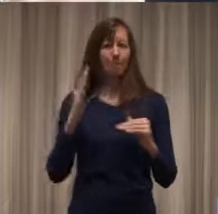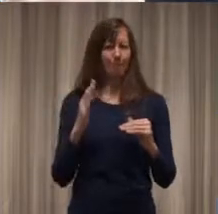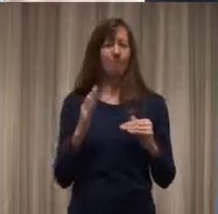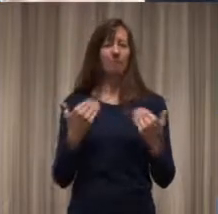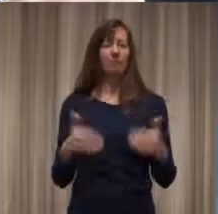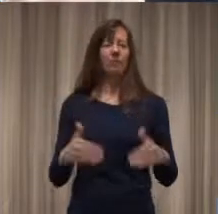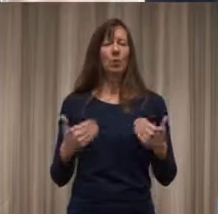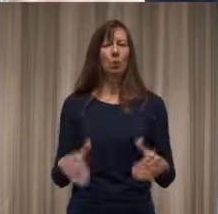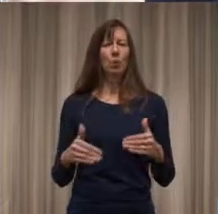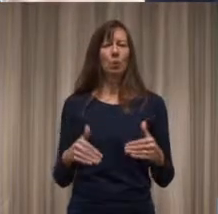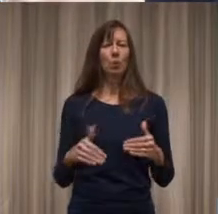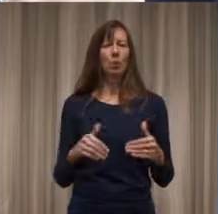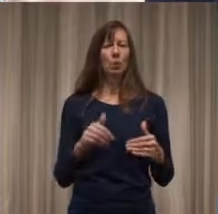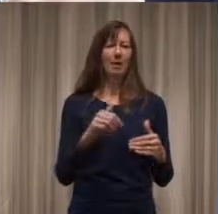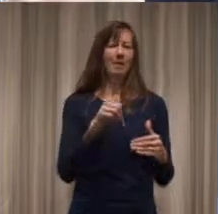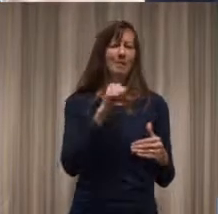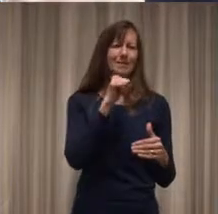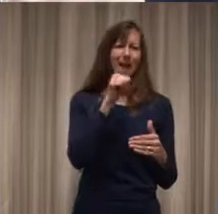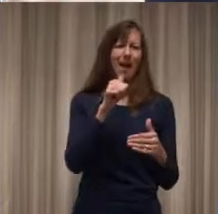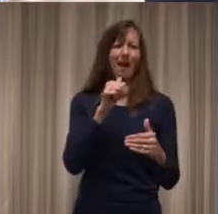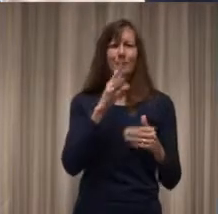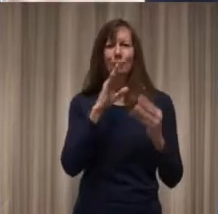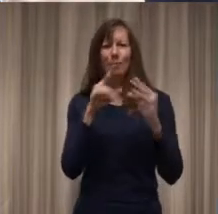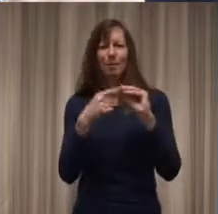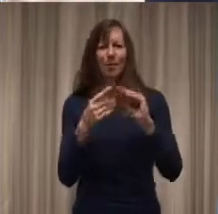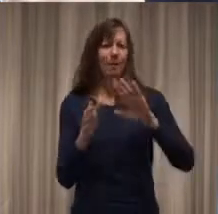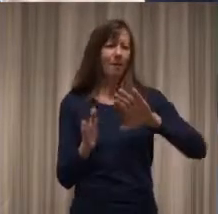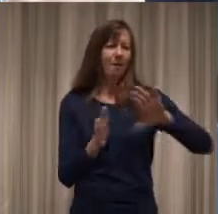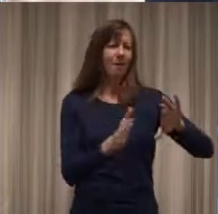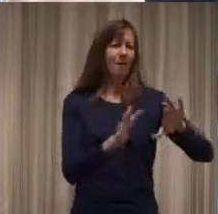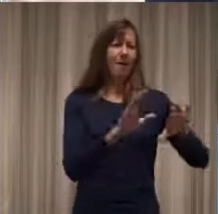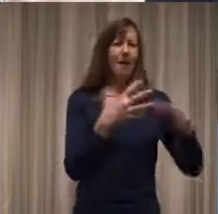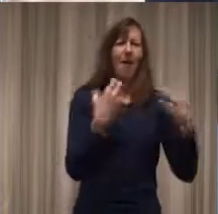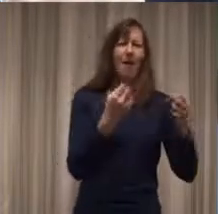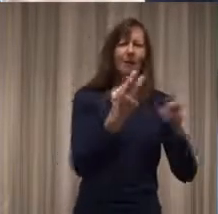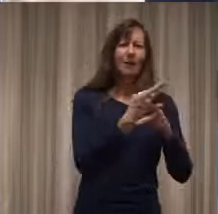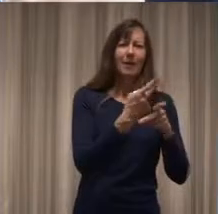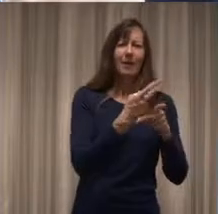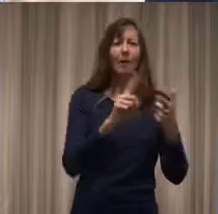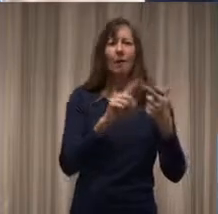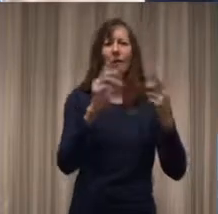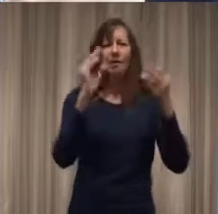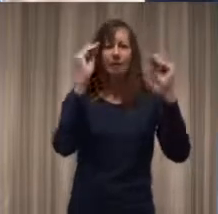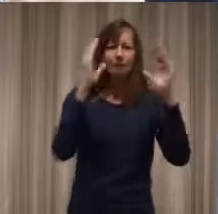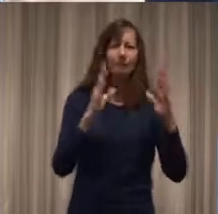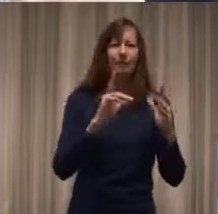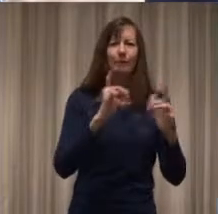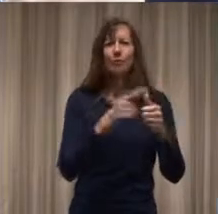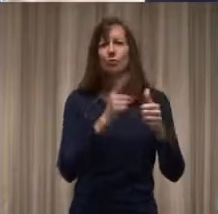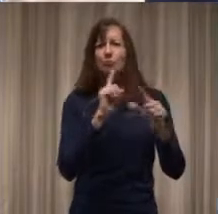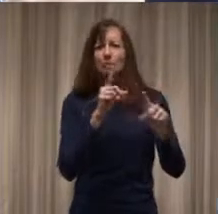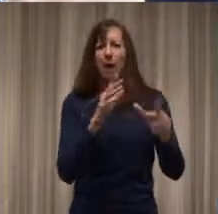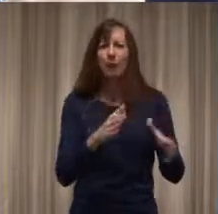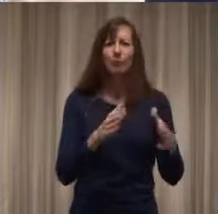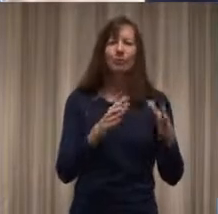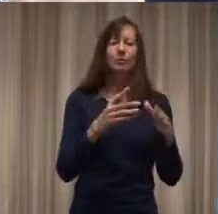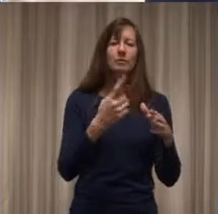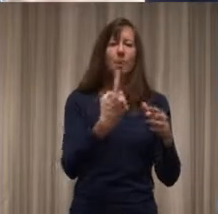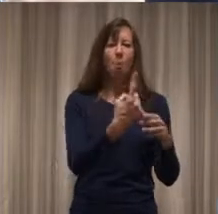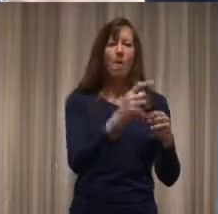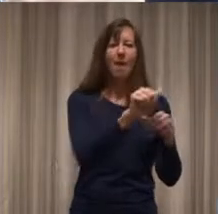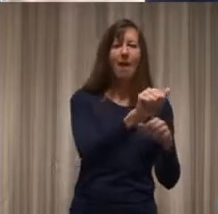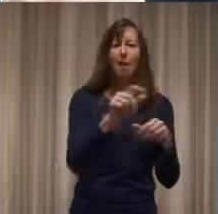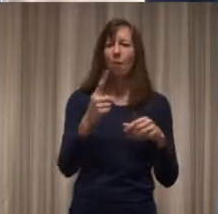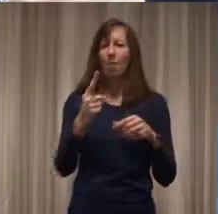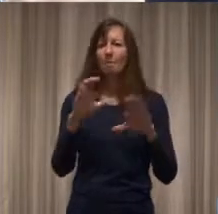other healthcare workers and other first responders and teachers that are in 1A and B. So we have